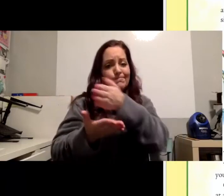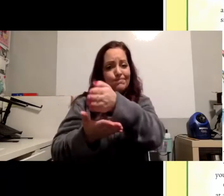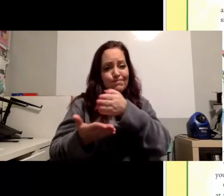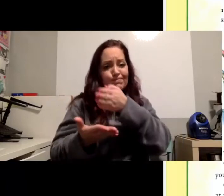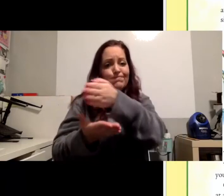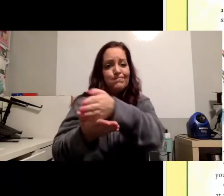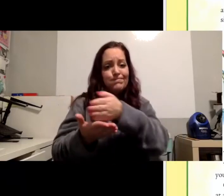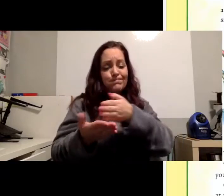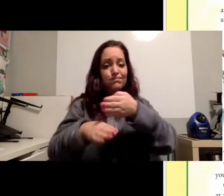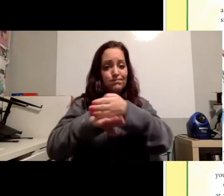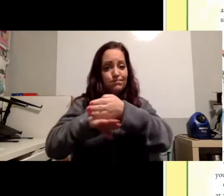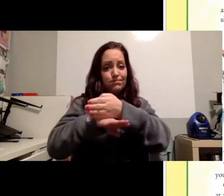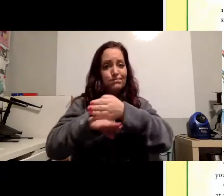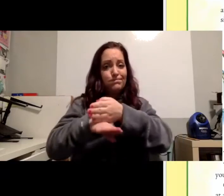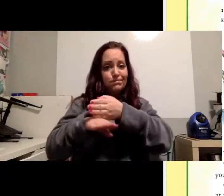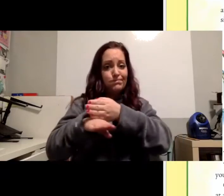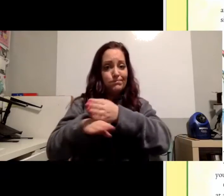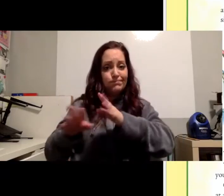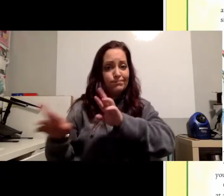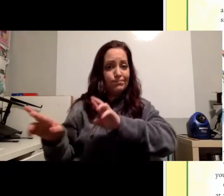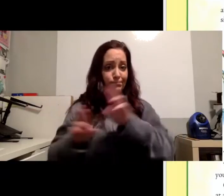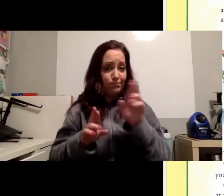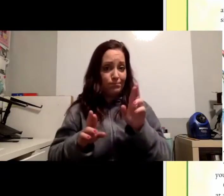Norman would help cut the wood.